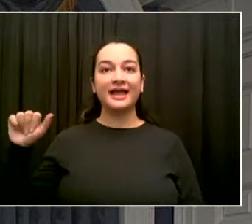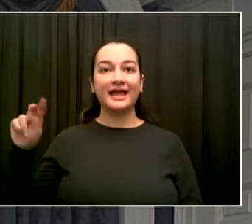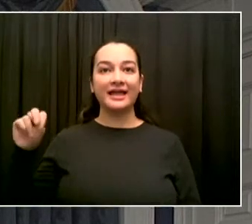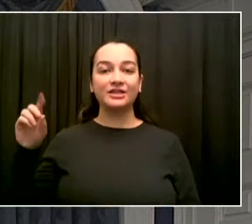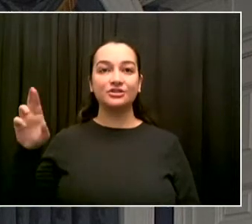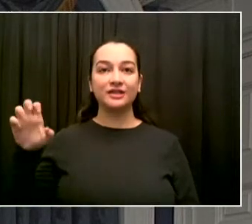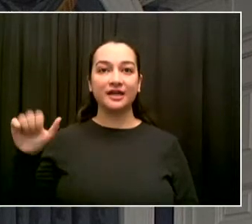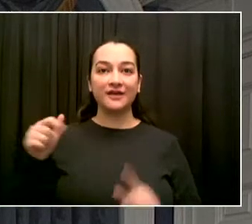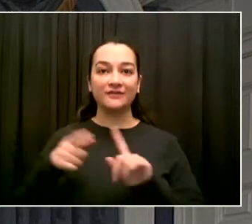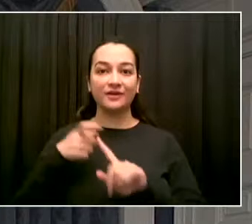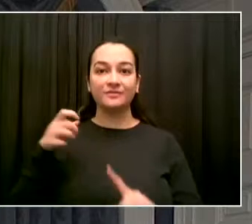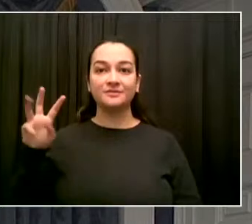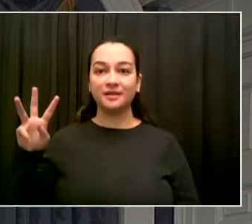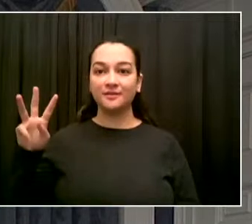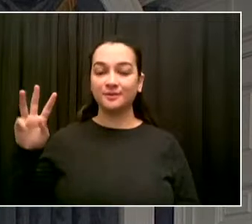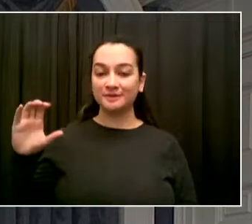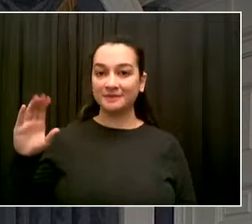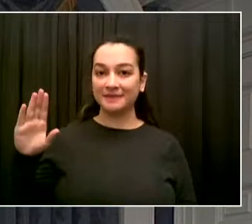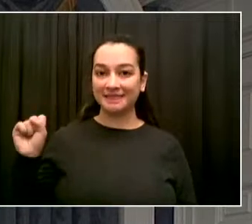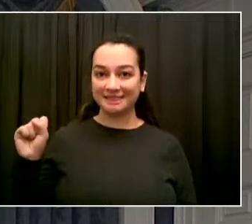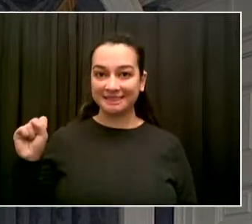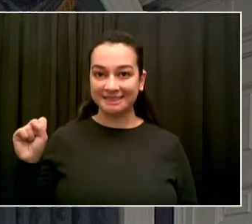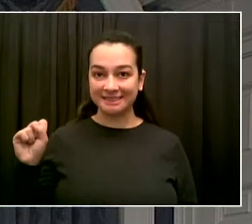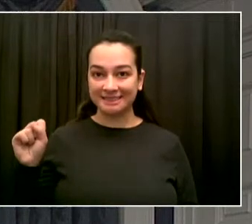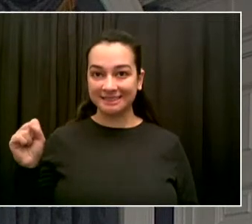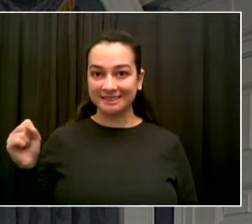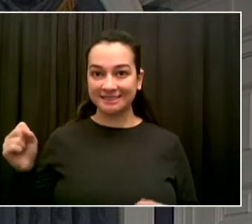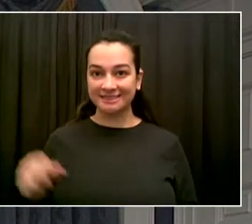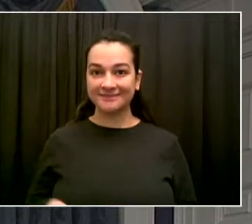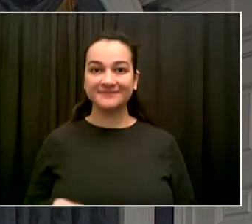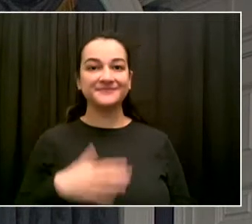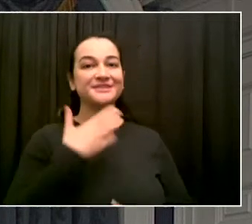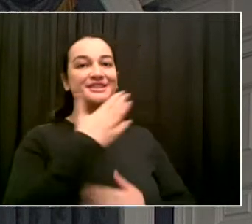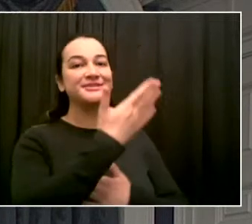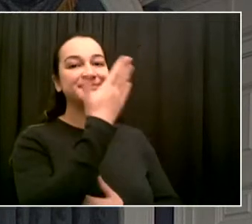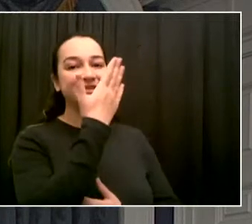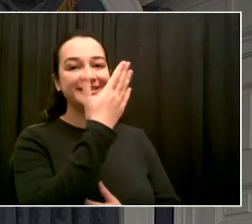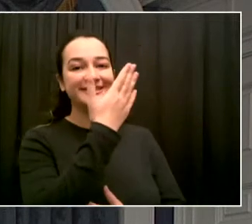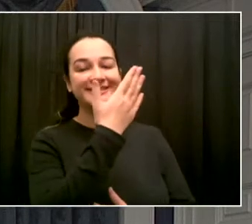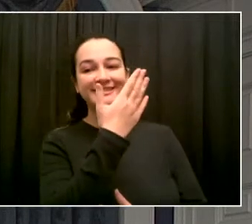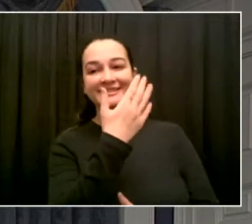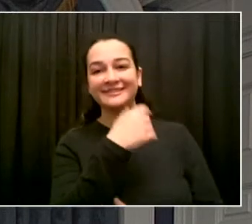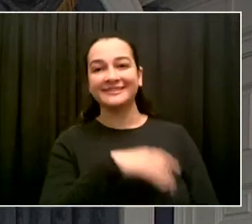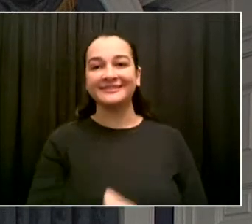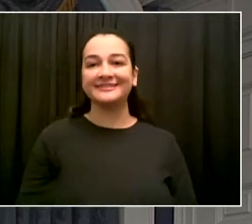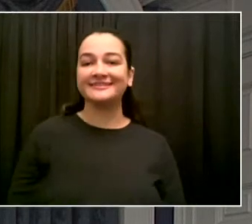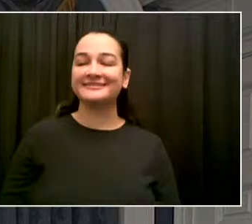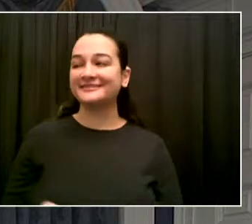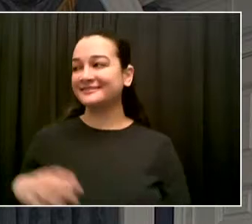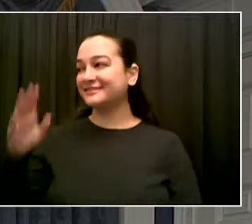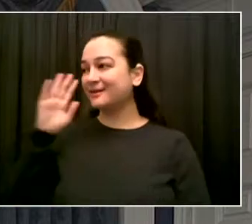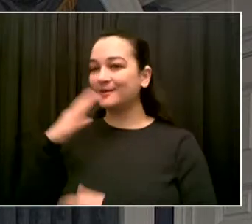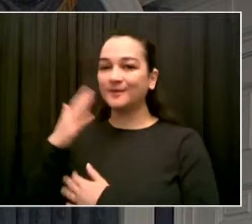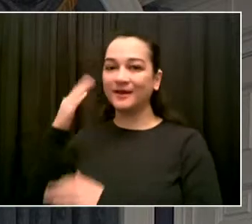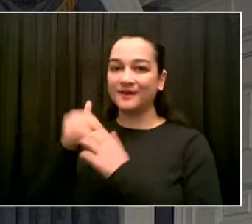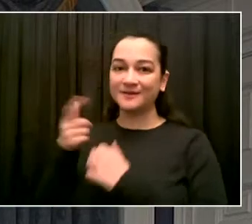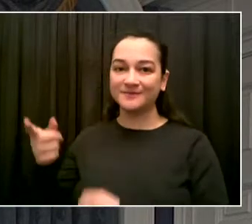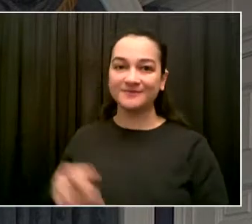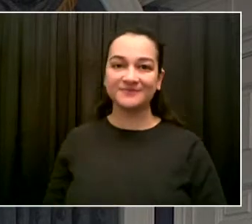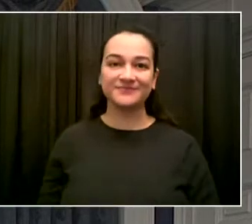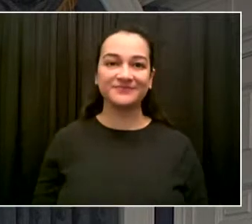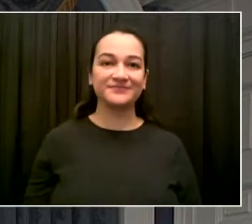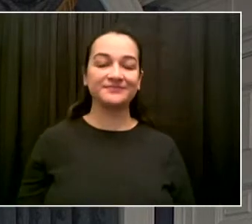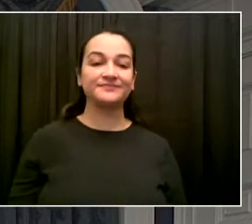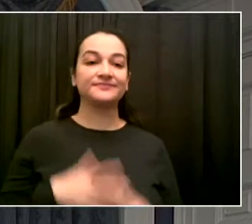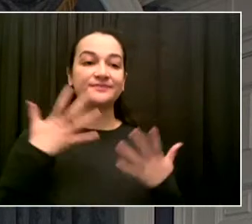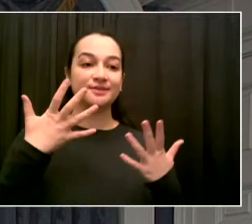Good morning. Hey, Andrea, how you doing? Great, I'm great. So before, children were